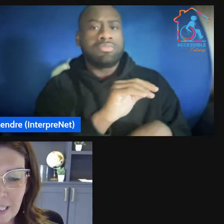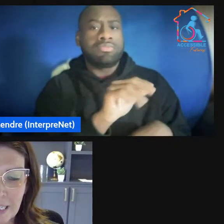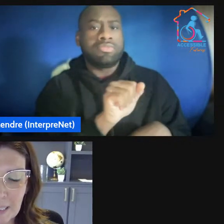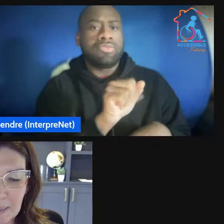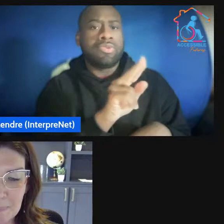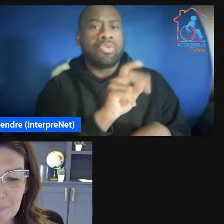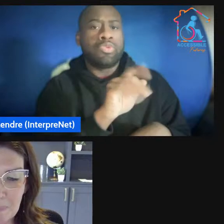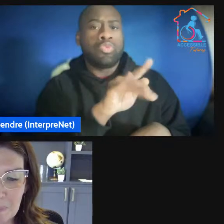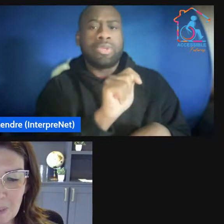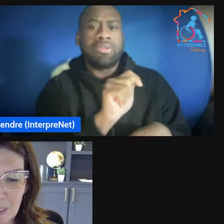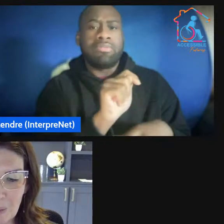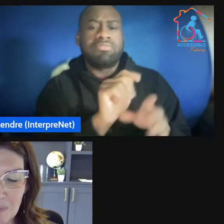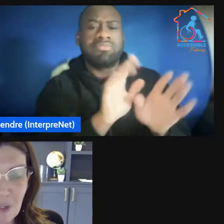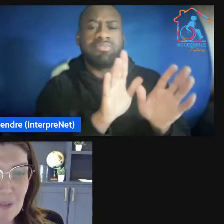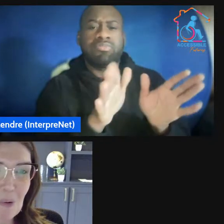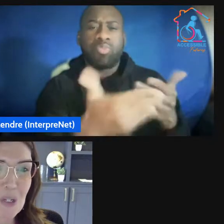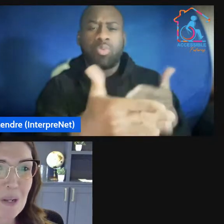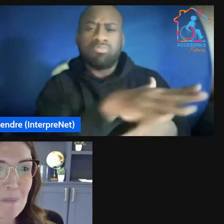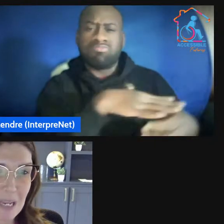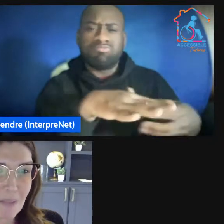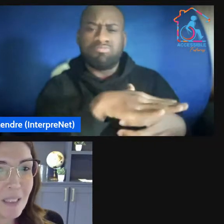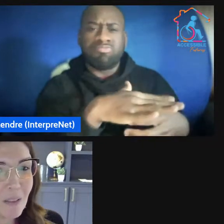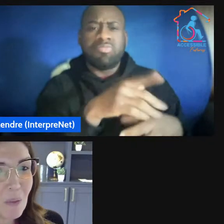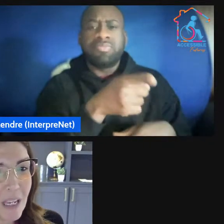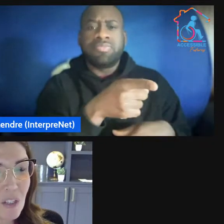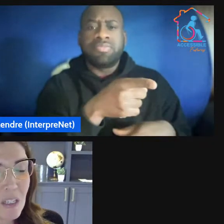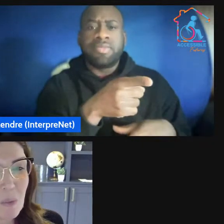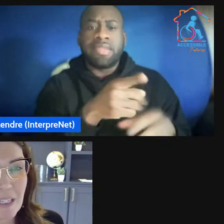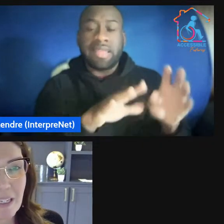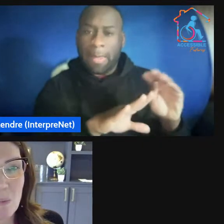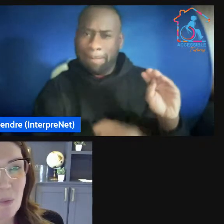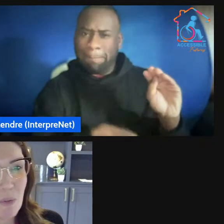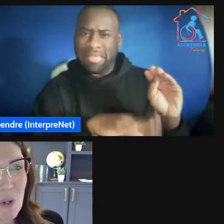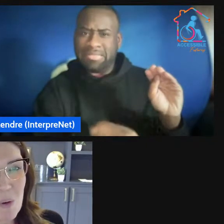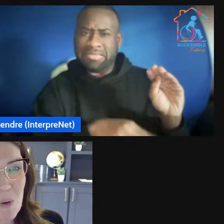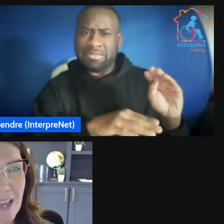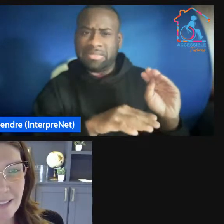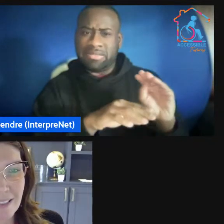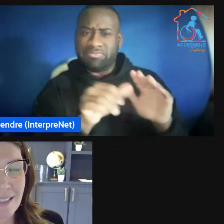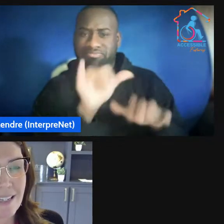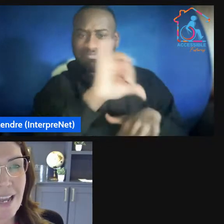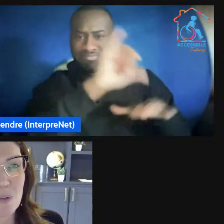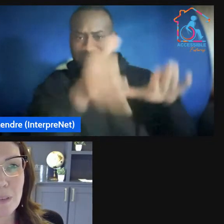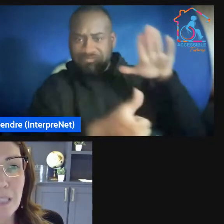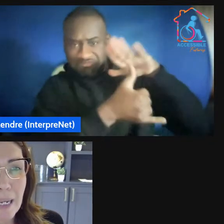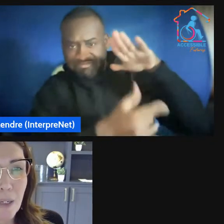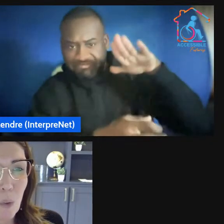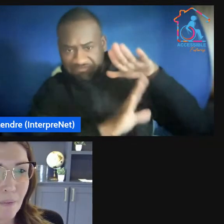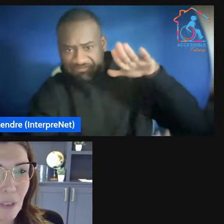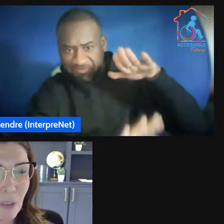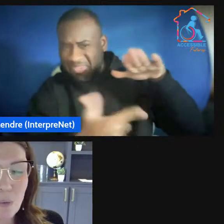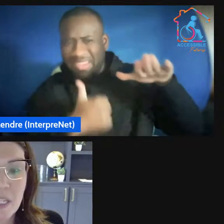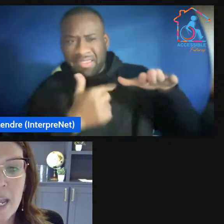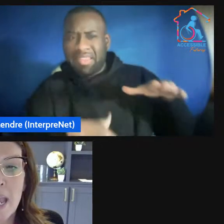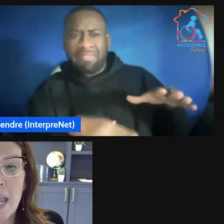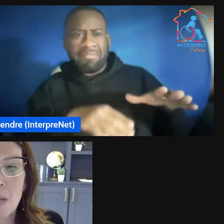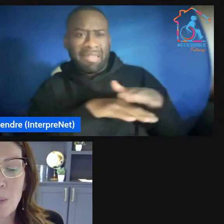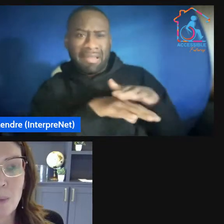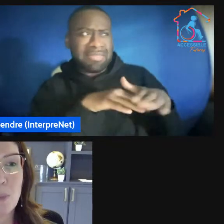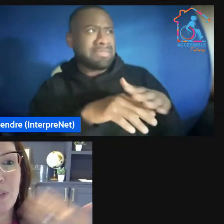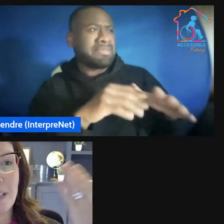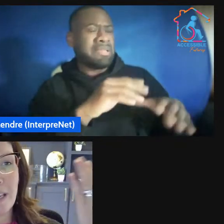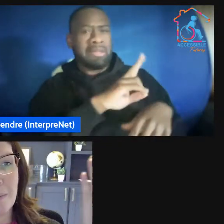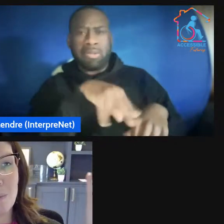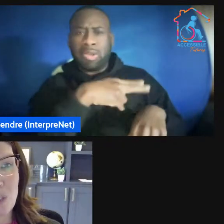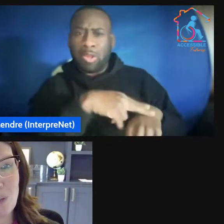really, kind of unfortunate basement location where they had almost no access to natural light or views. And